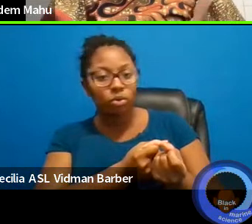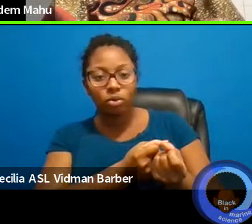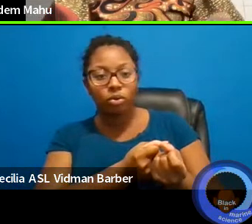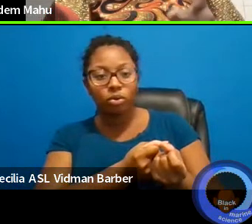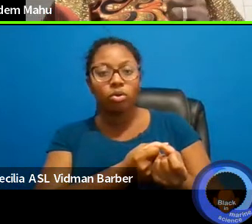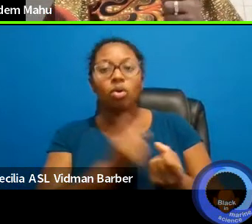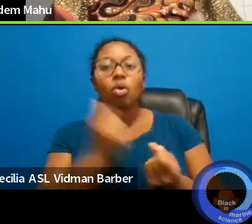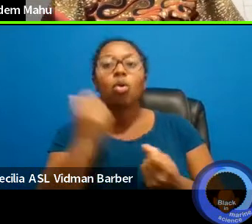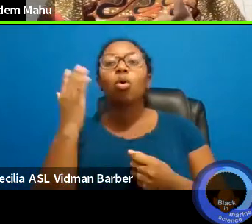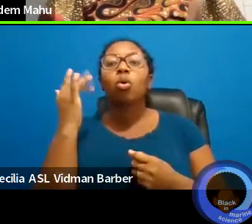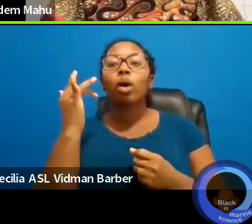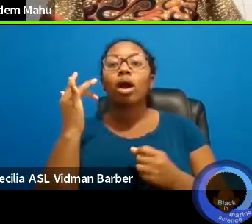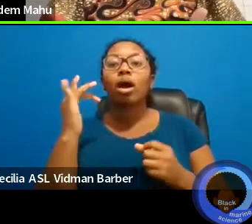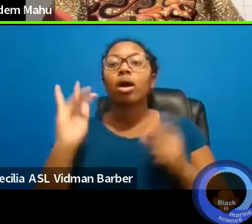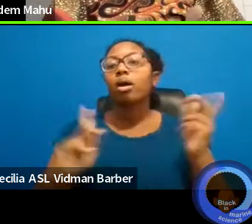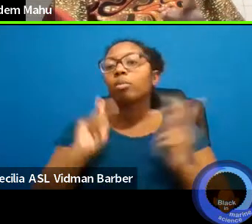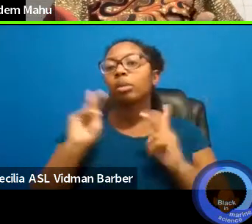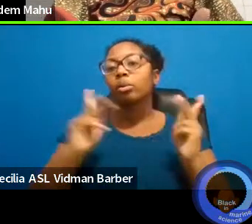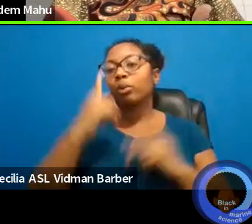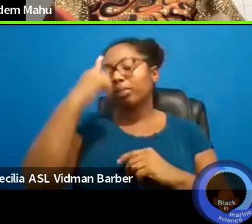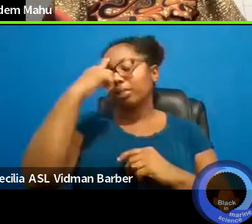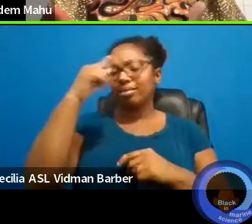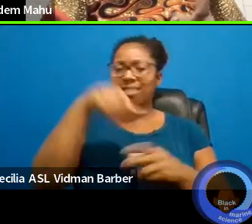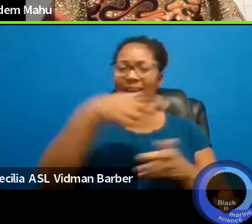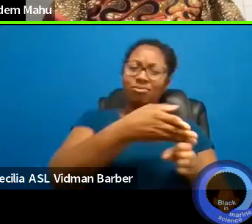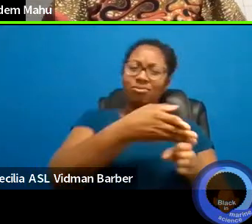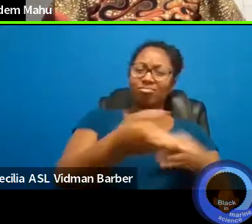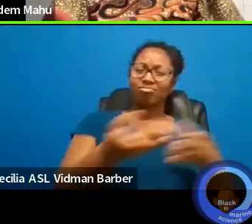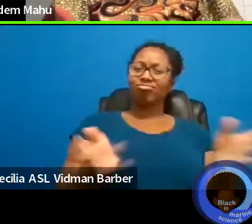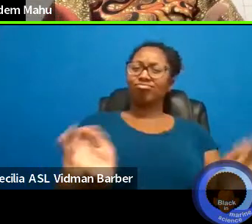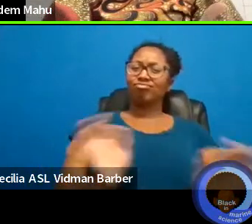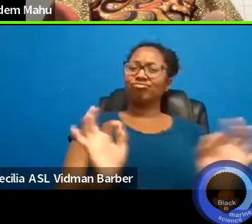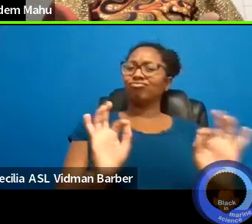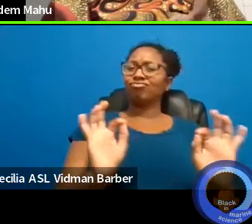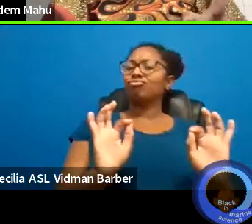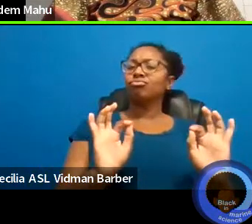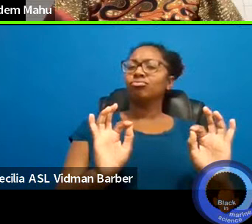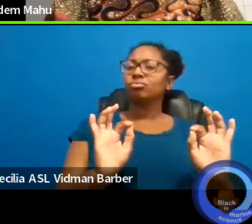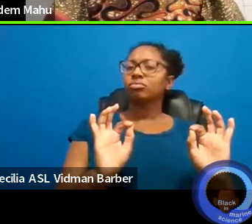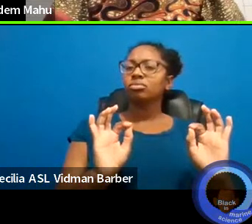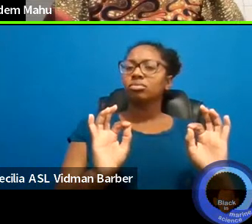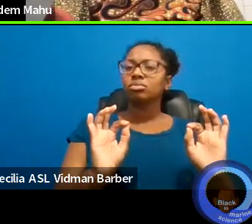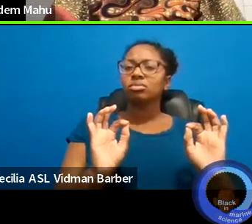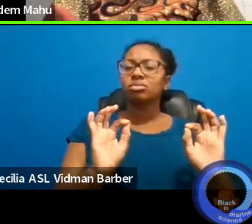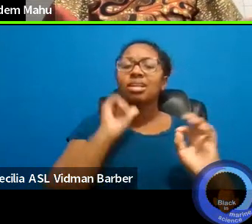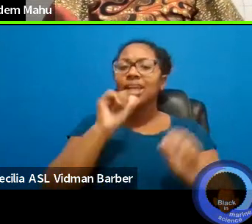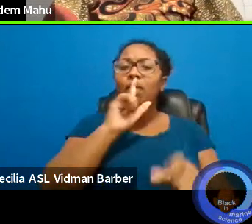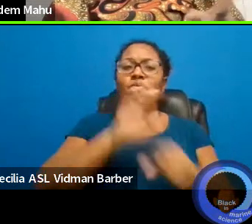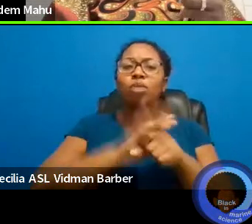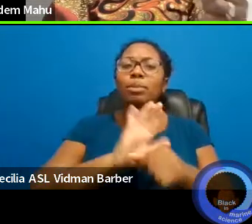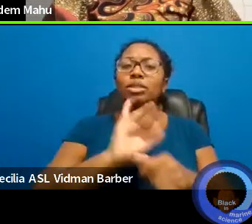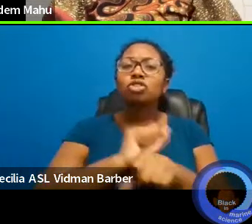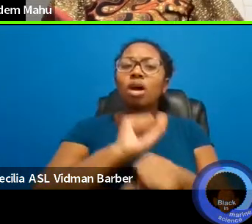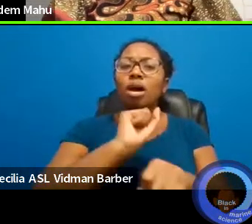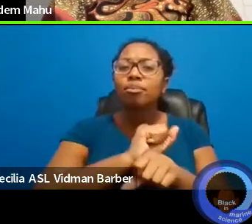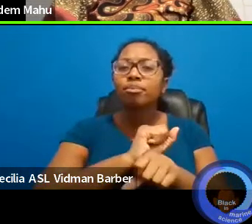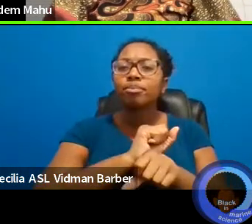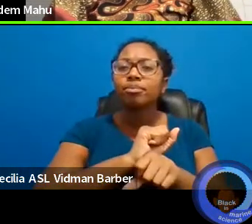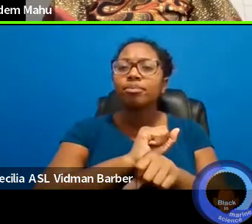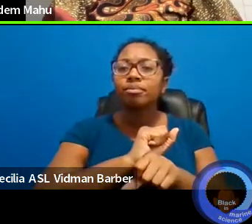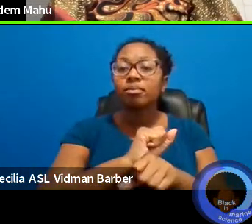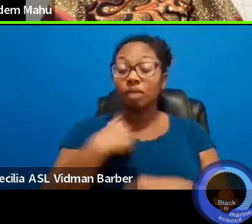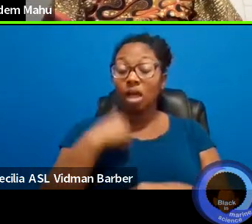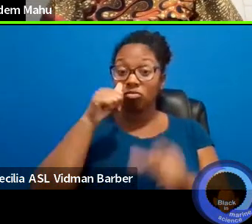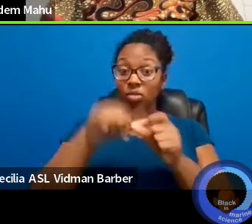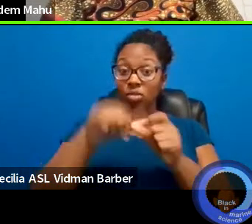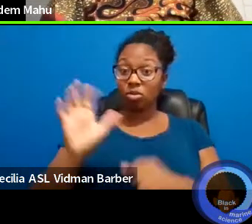people think that this is a field that doesn't even promise employment. And I remember back in school,